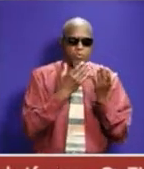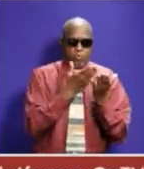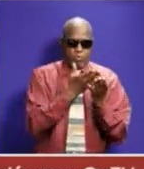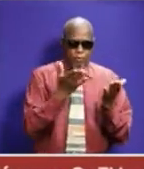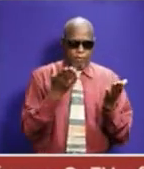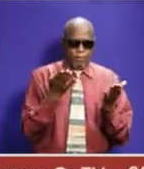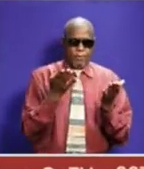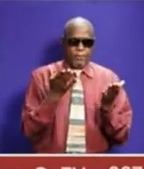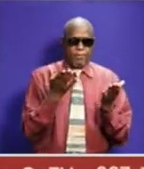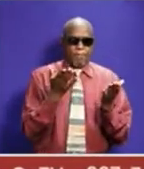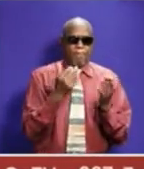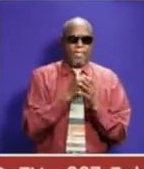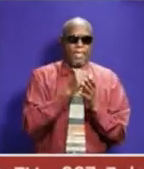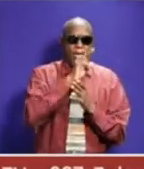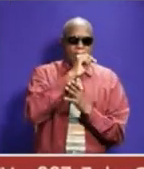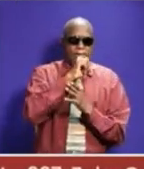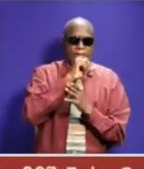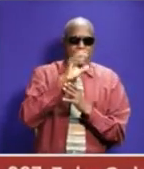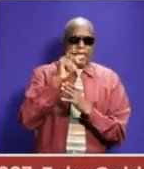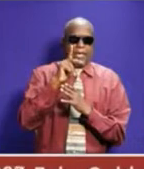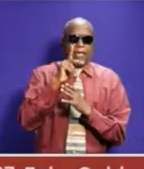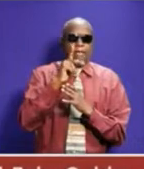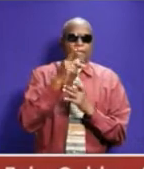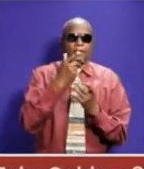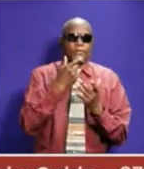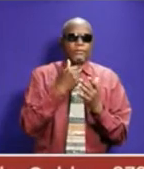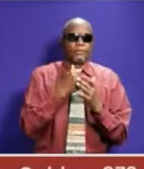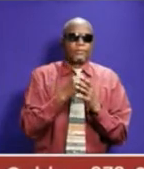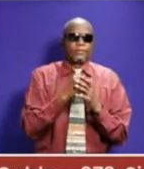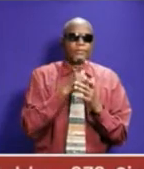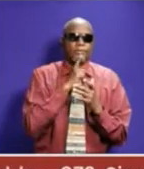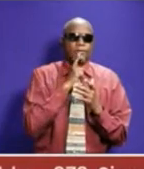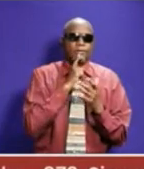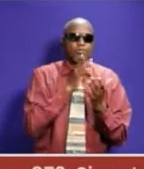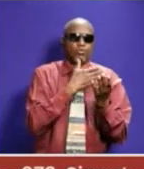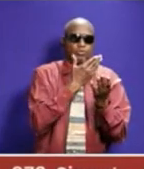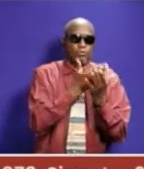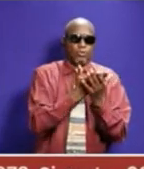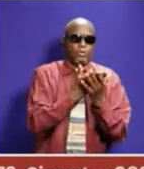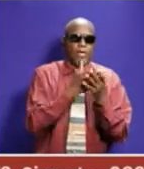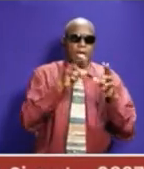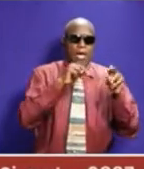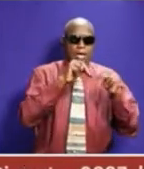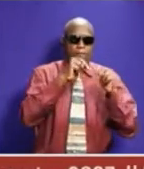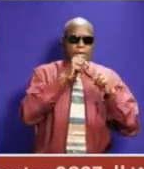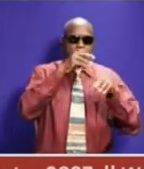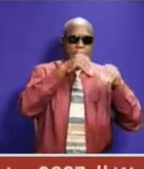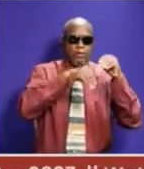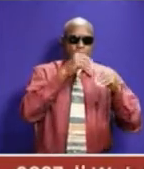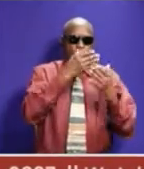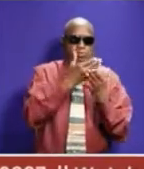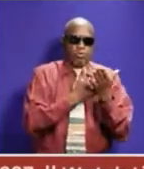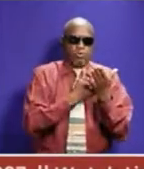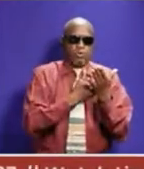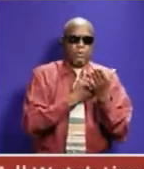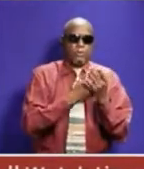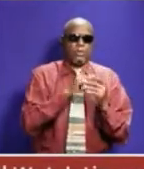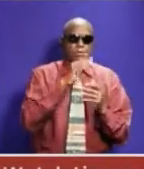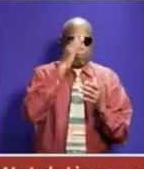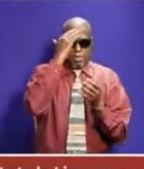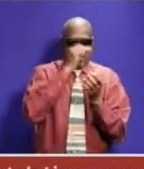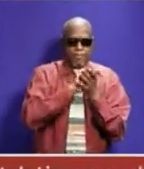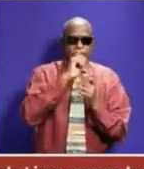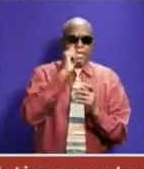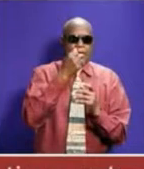highlighted that while the NADCO report proposes significant governance and electoral reforms, they believe that Kenya is not